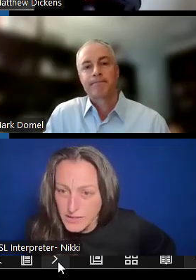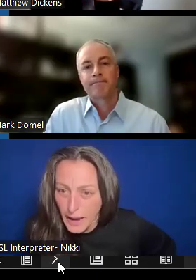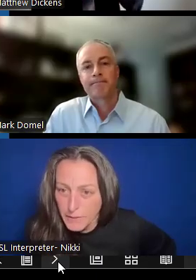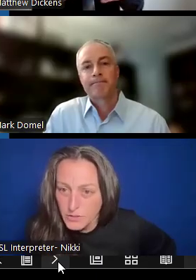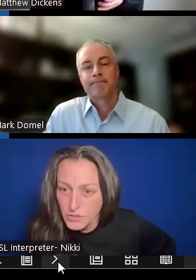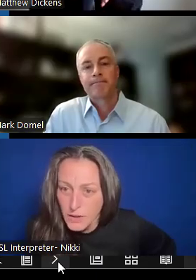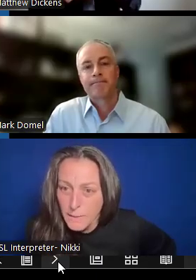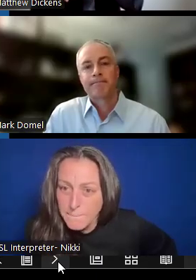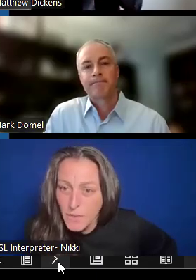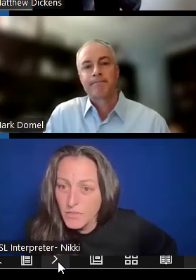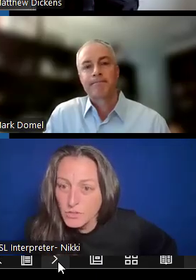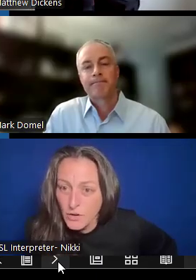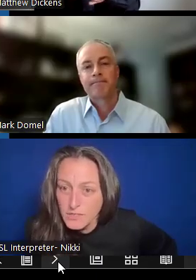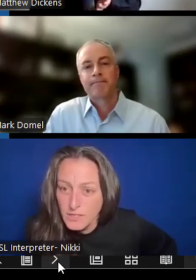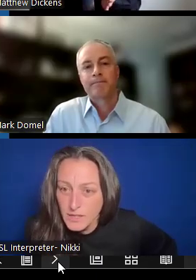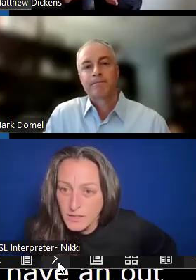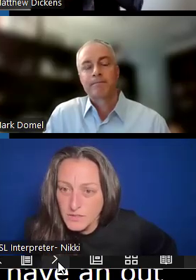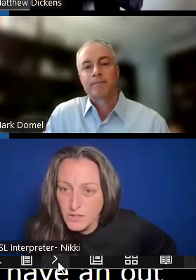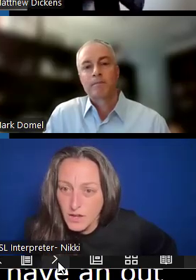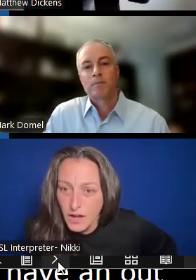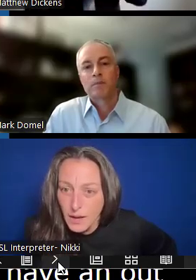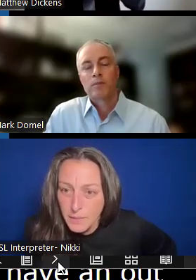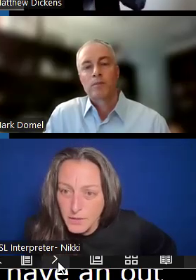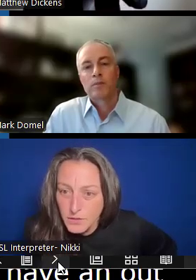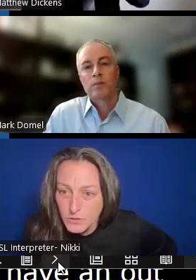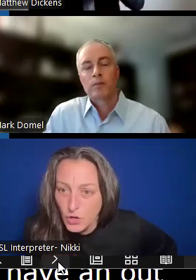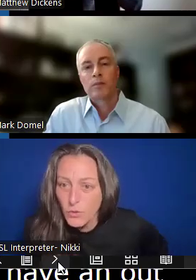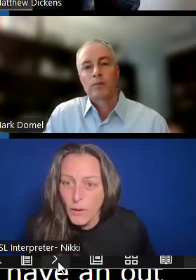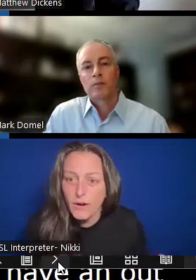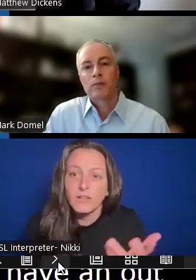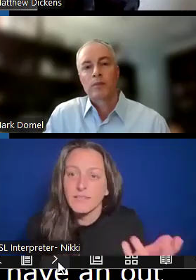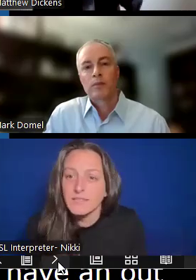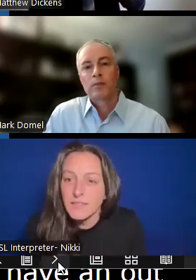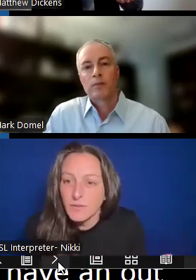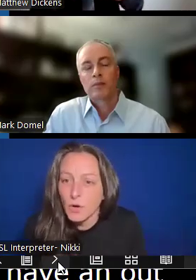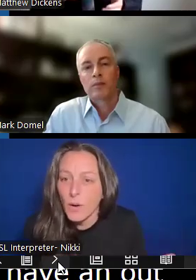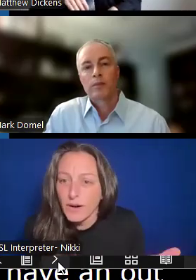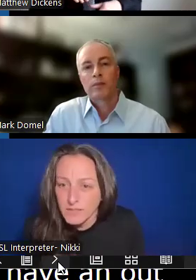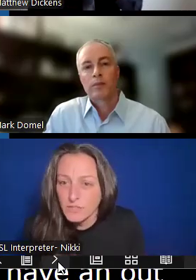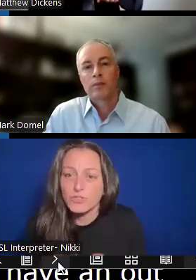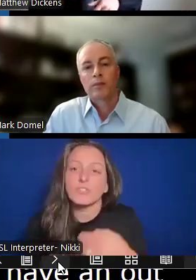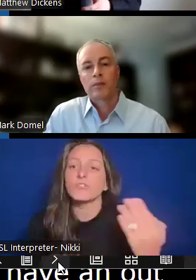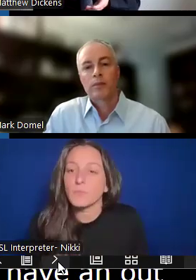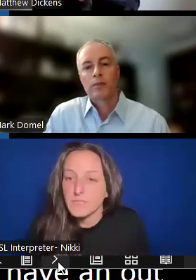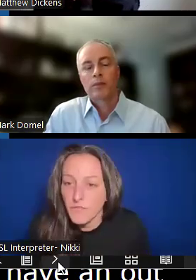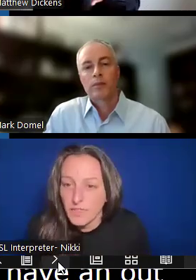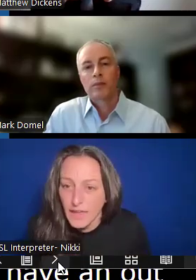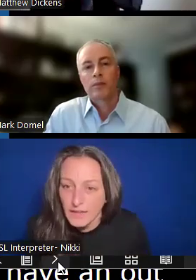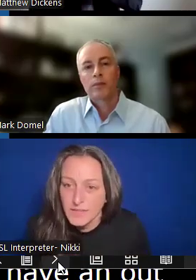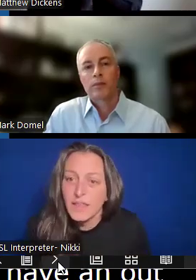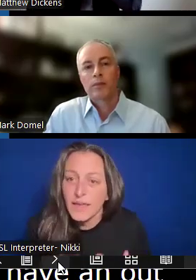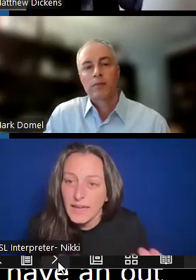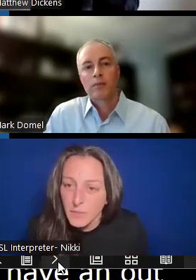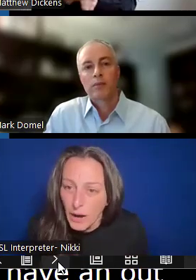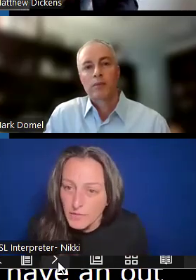already established, and those services don't require a cost. Let's see that it requires a teacher to do specific